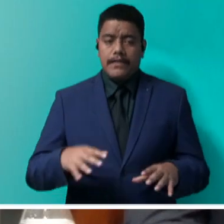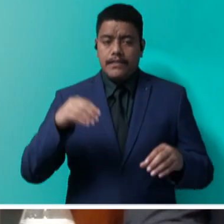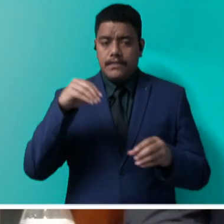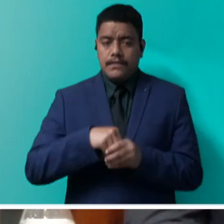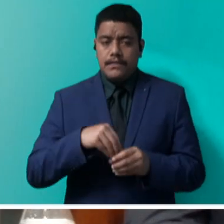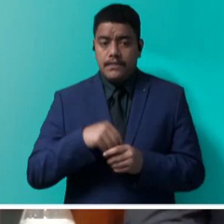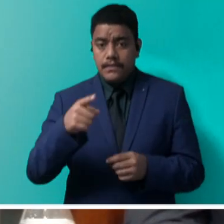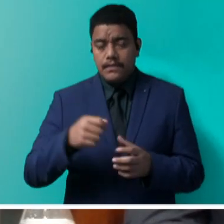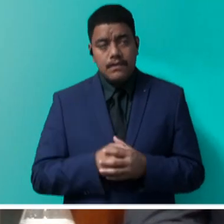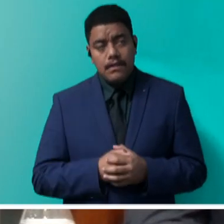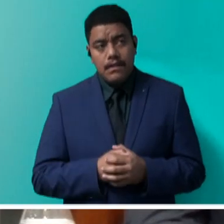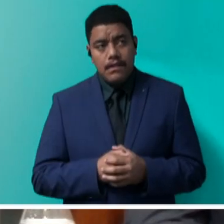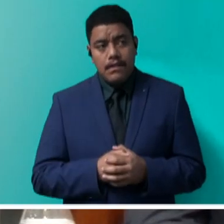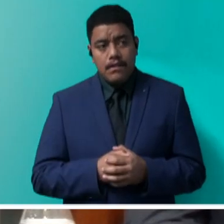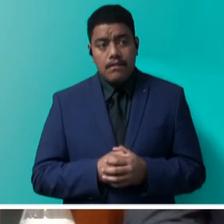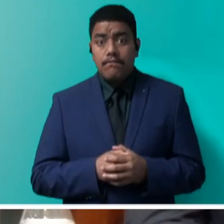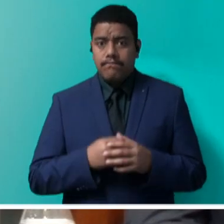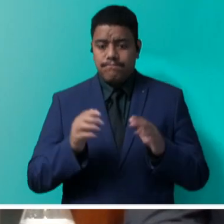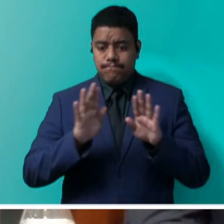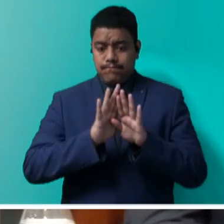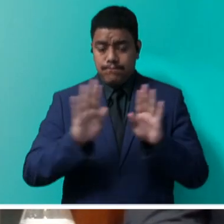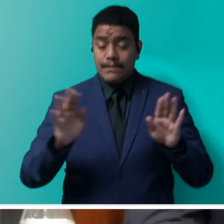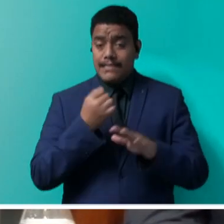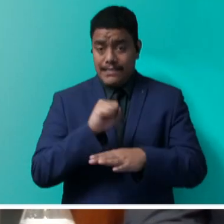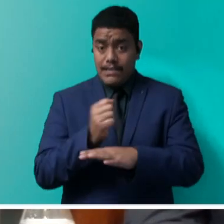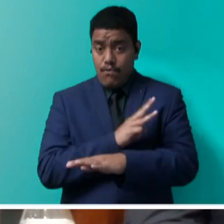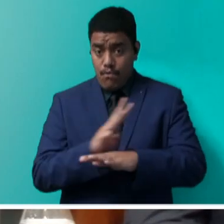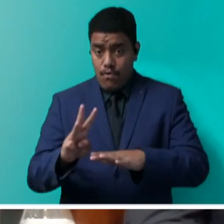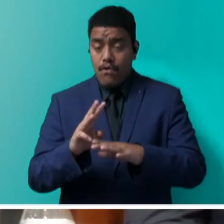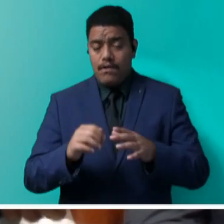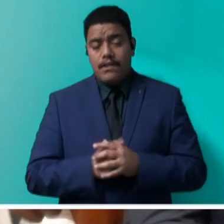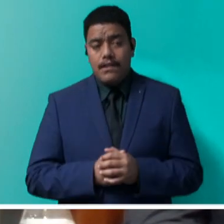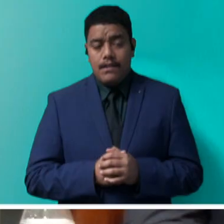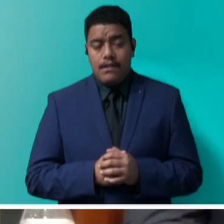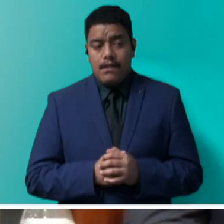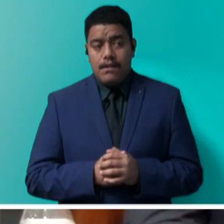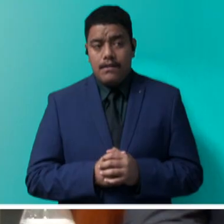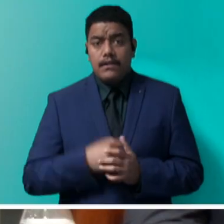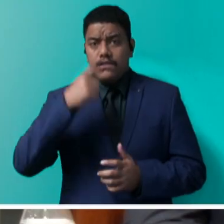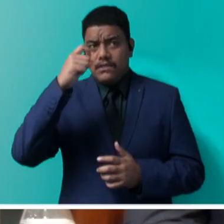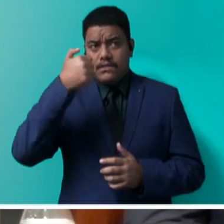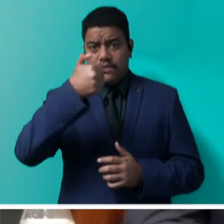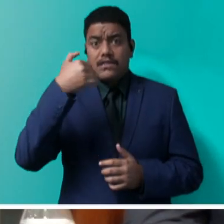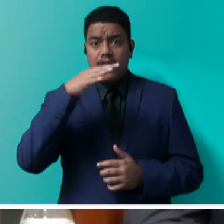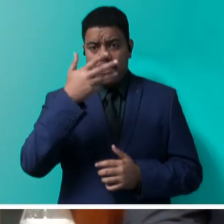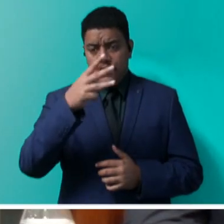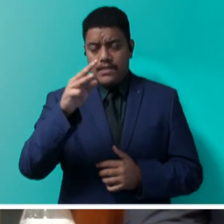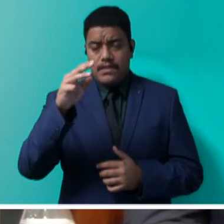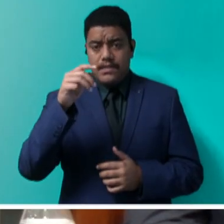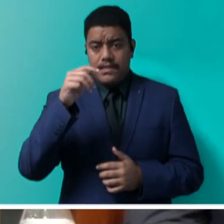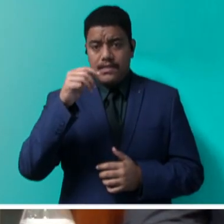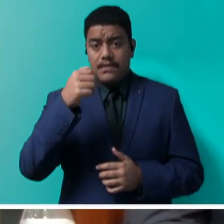the substantial reinforcement concrete seawall, of 633 meters on Bow